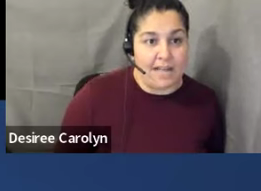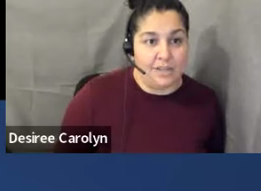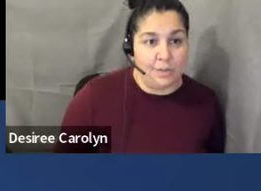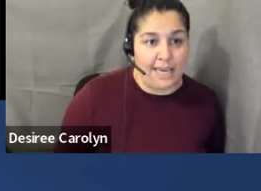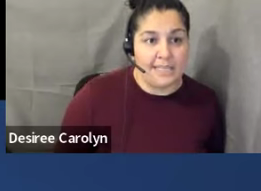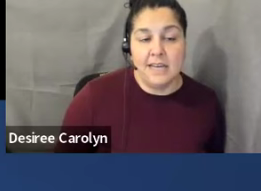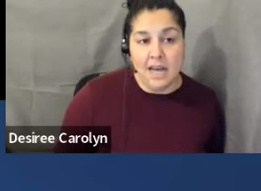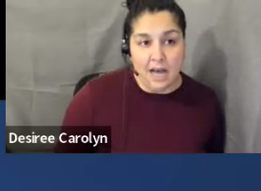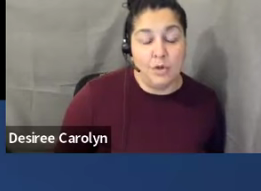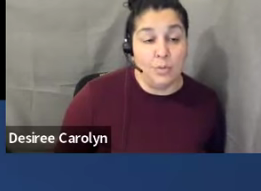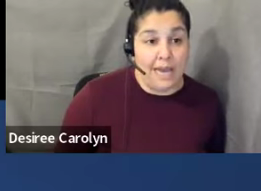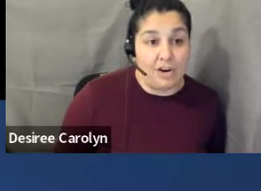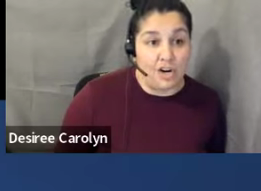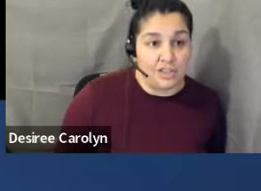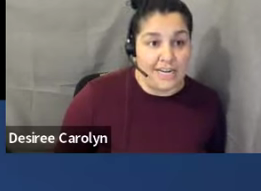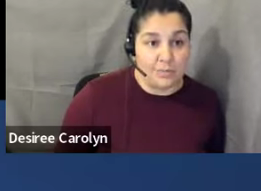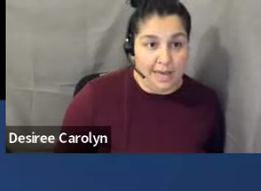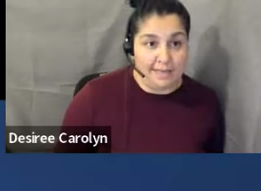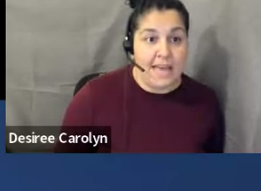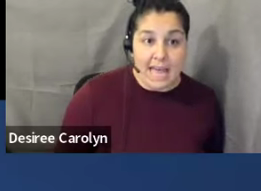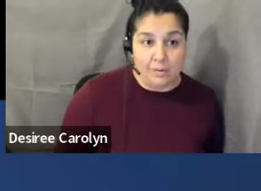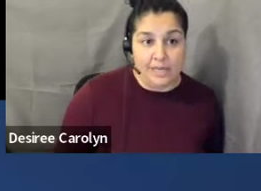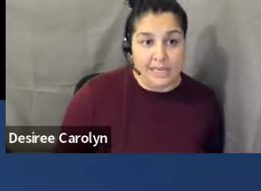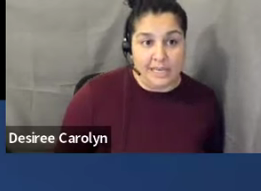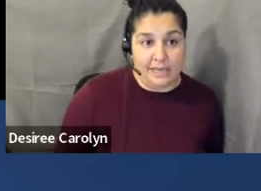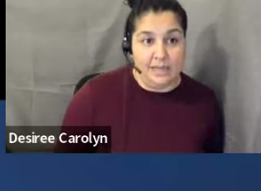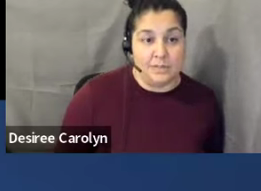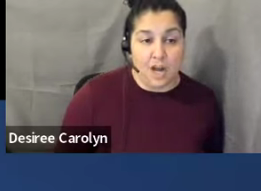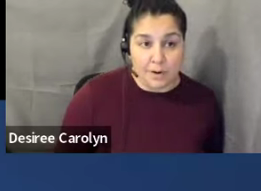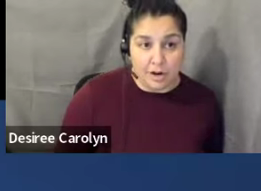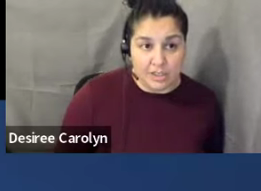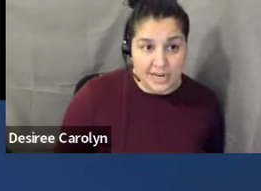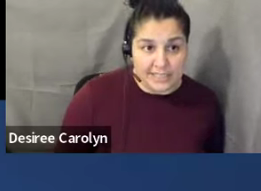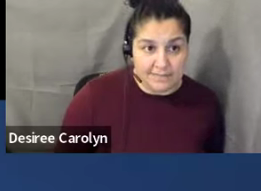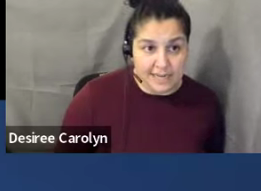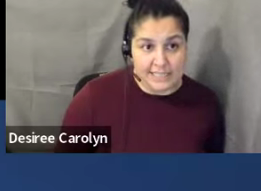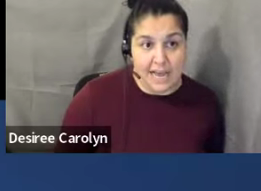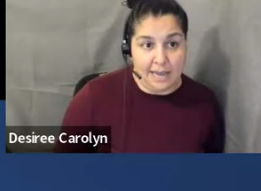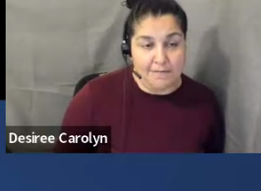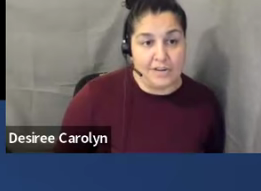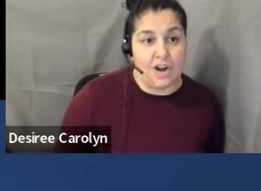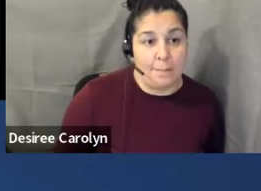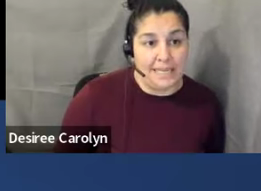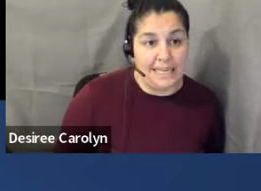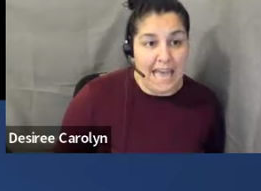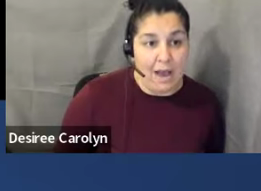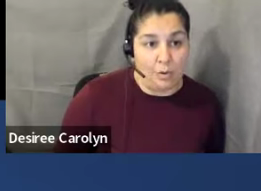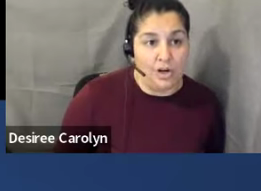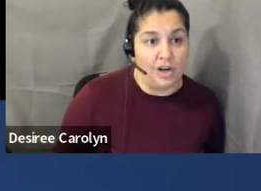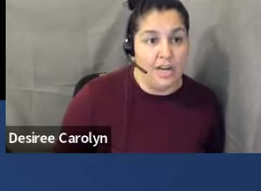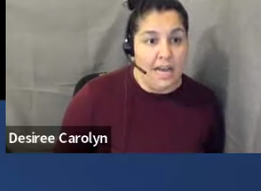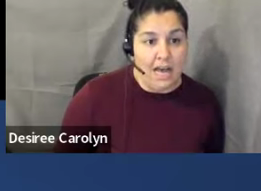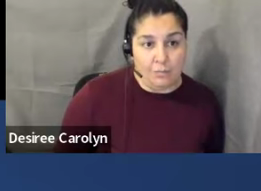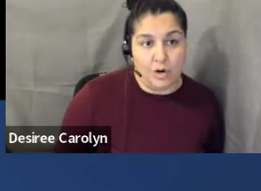can evaluate who we have our contracts with. And we can stop our contract if any time if they're not meeting